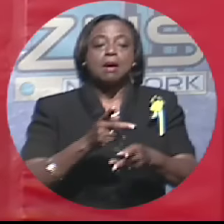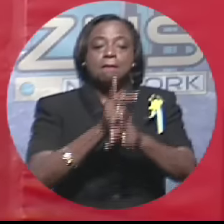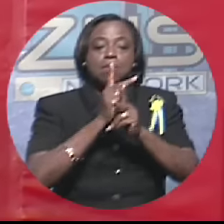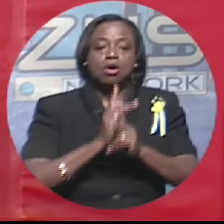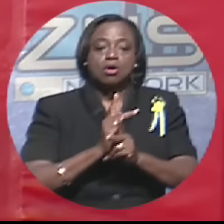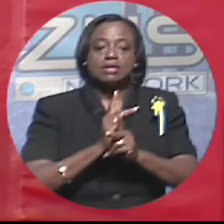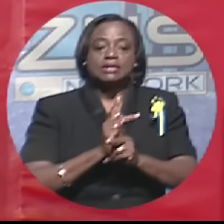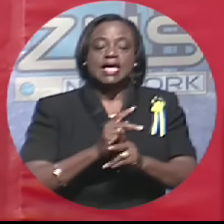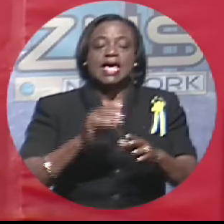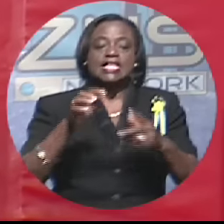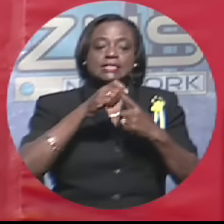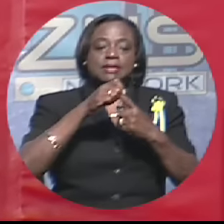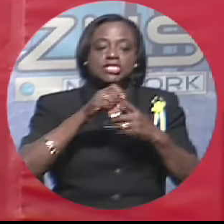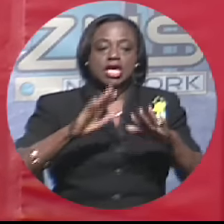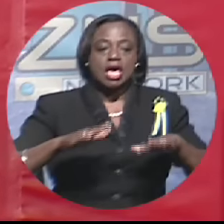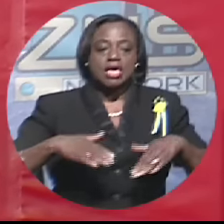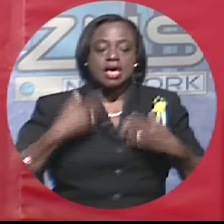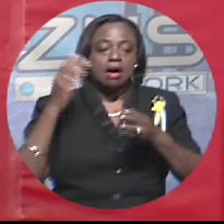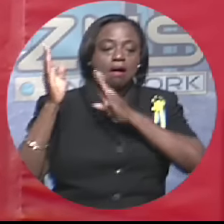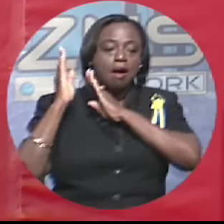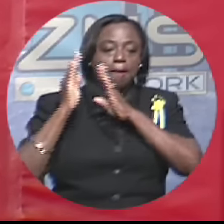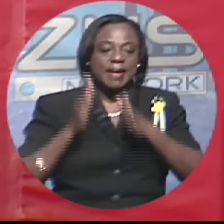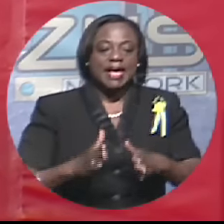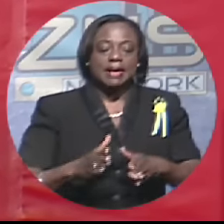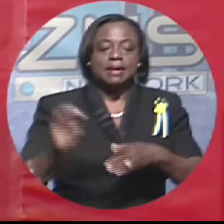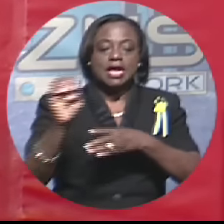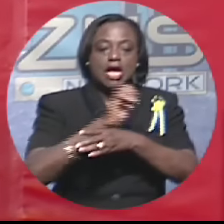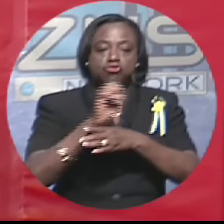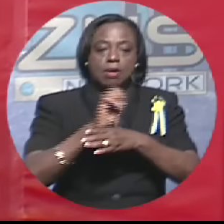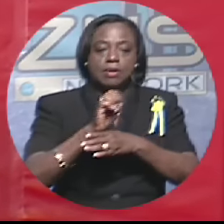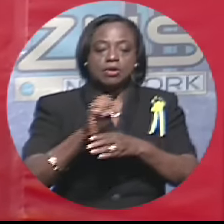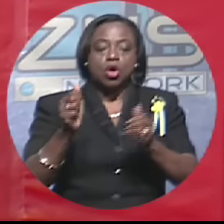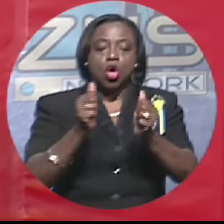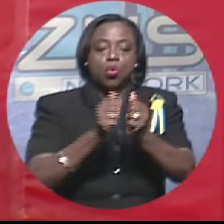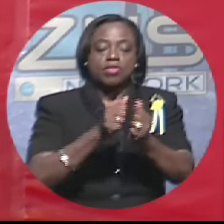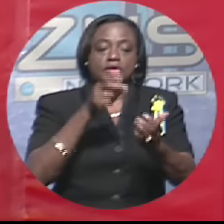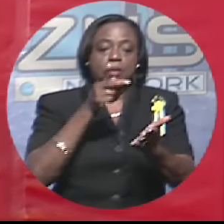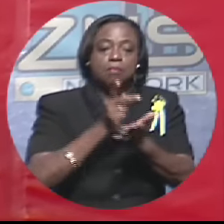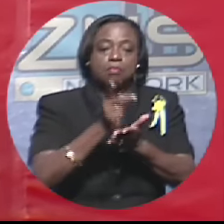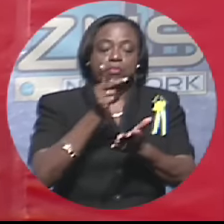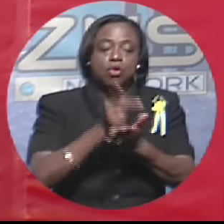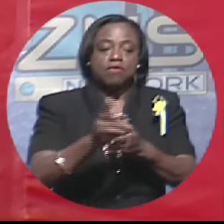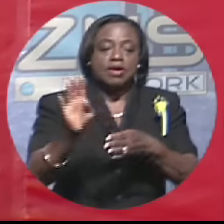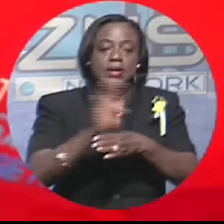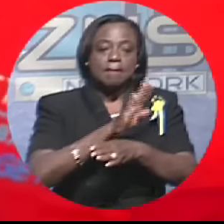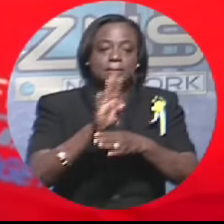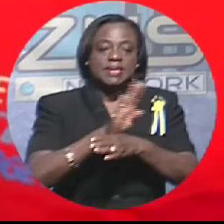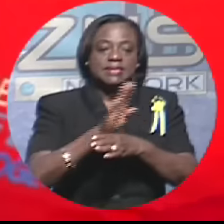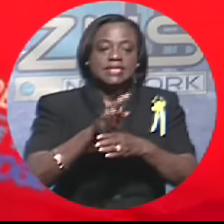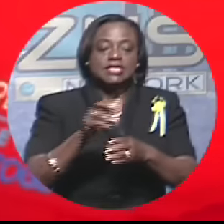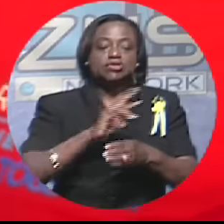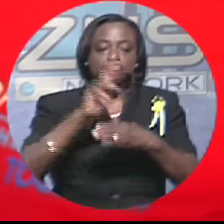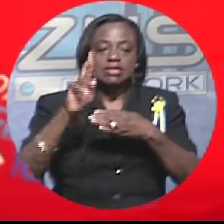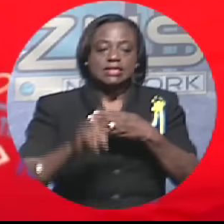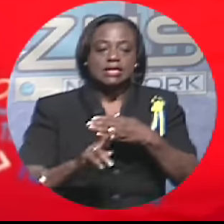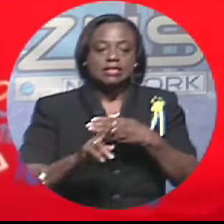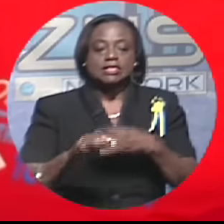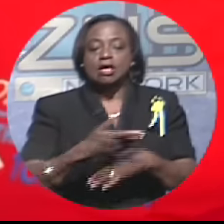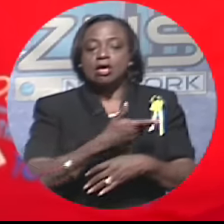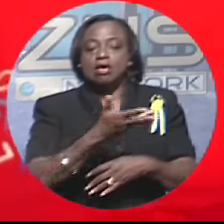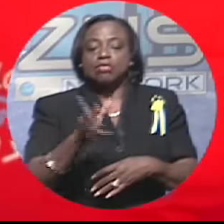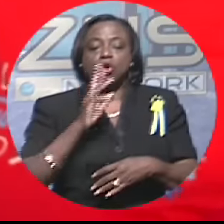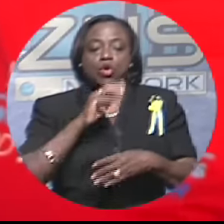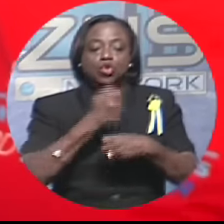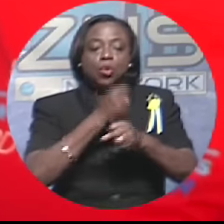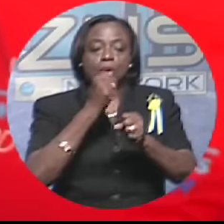young Bahamian entrepreneurs with proven business acumen and results. Those who make the